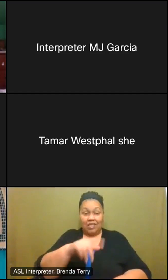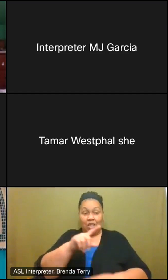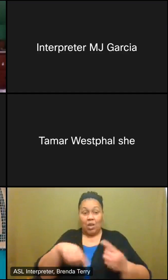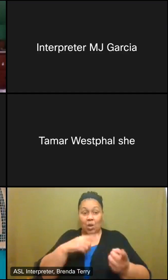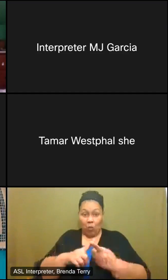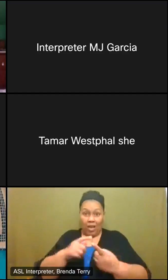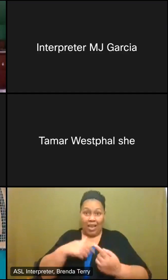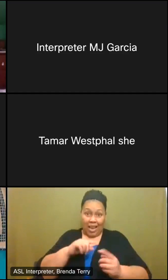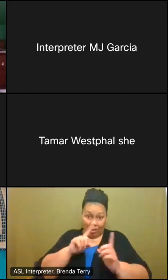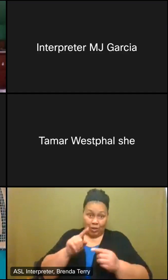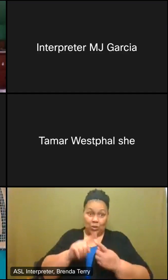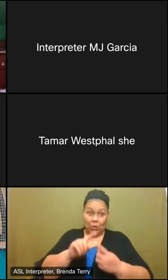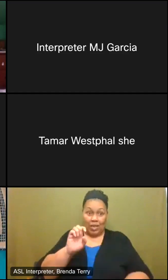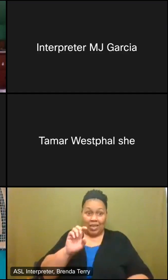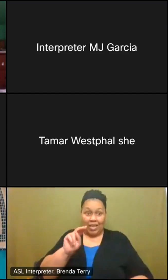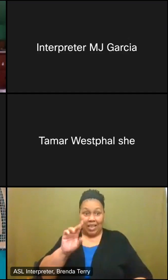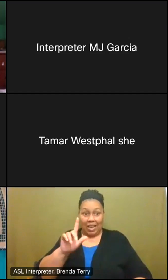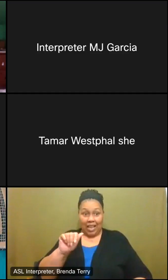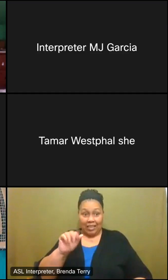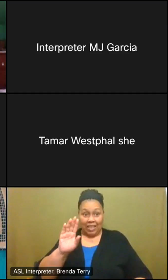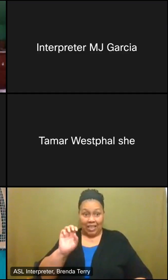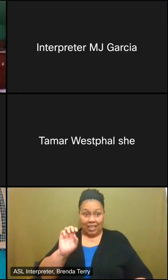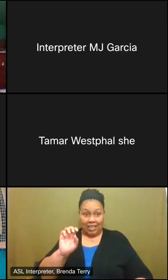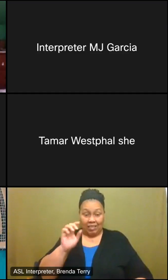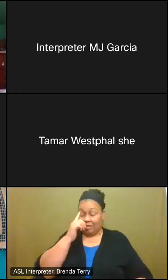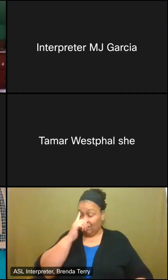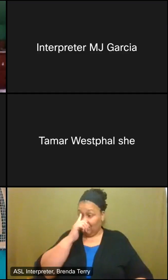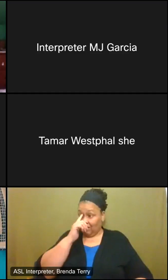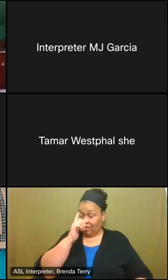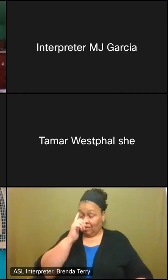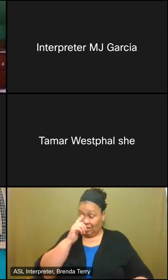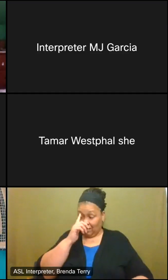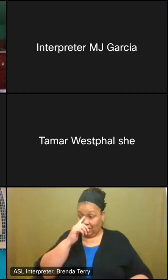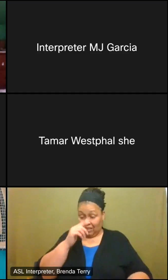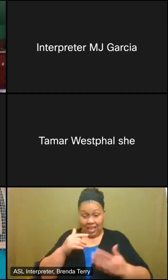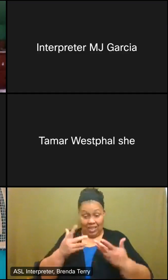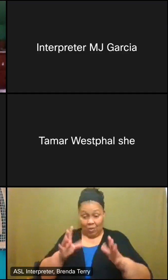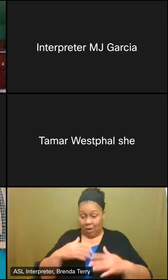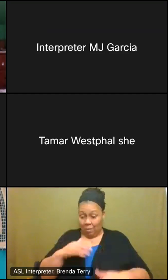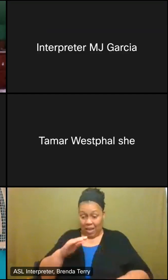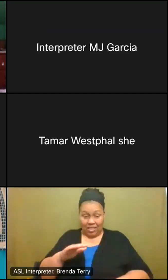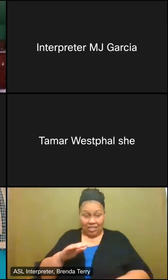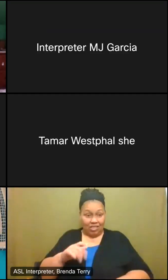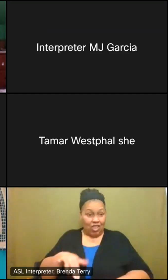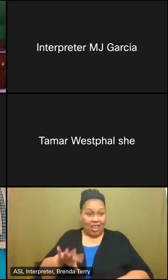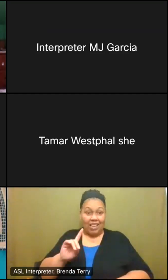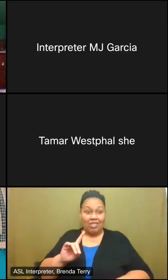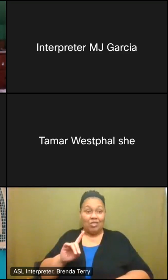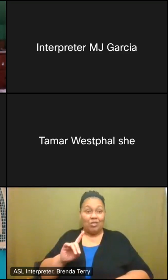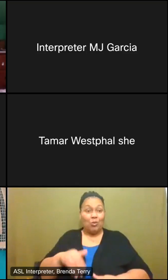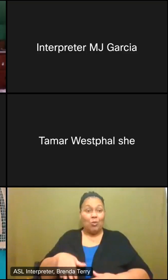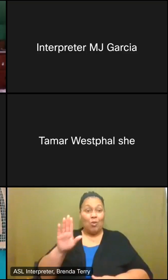Enlace. And the reason why it was that I don't want my child to live that kind of terrible